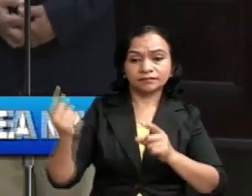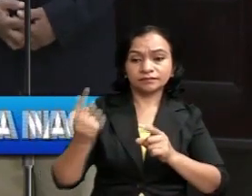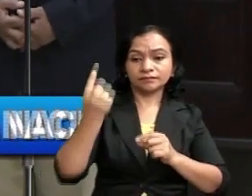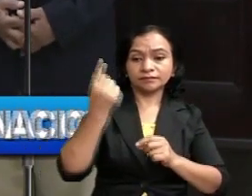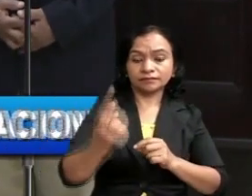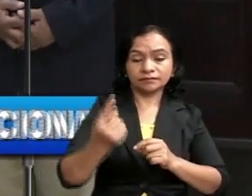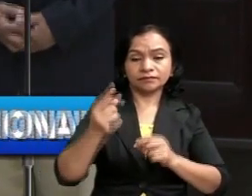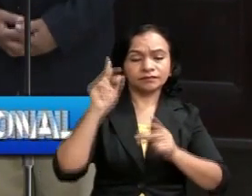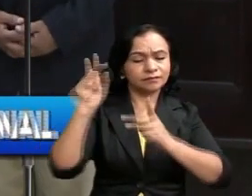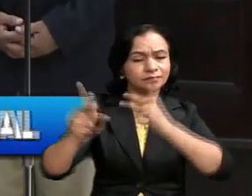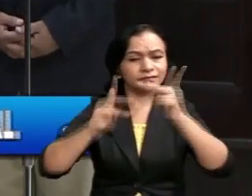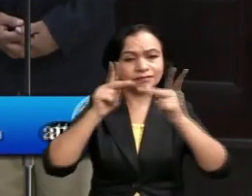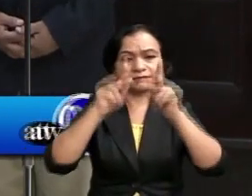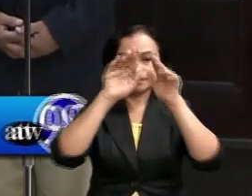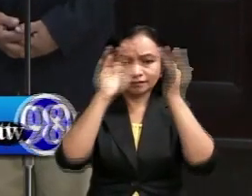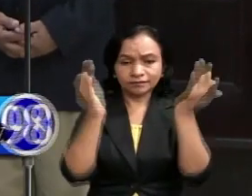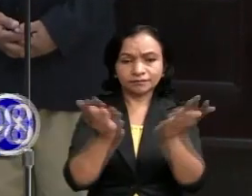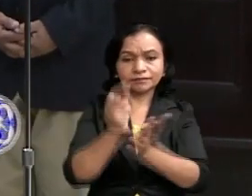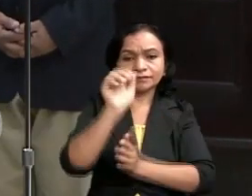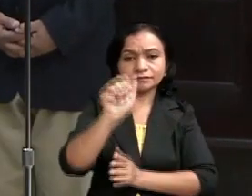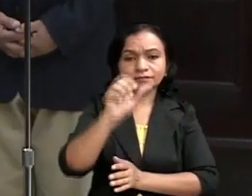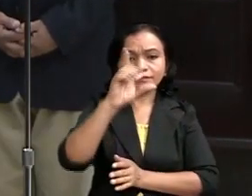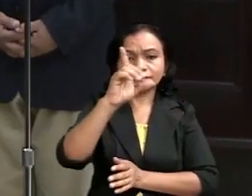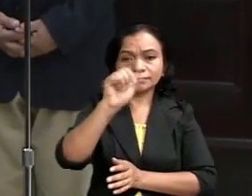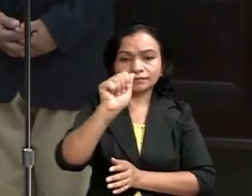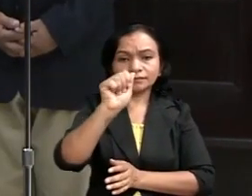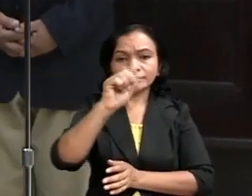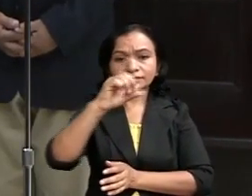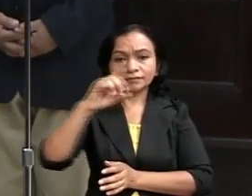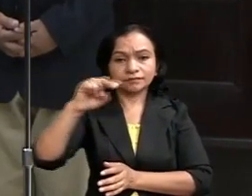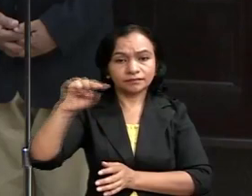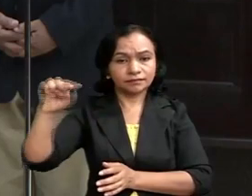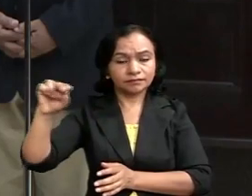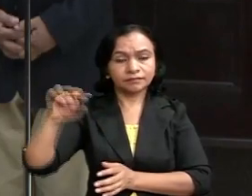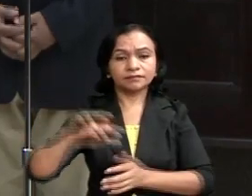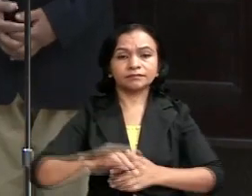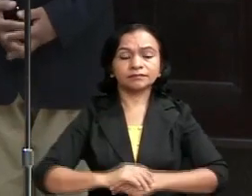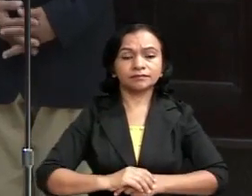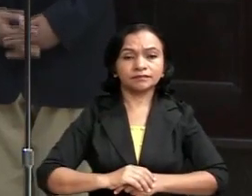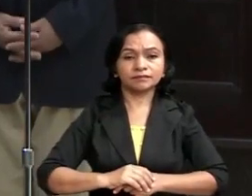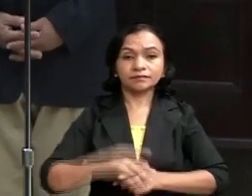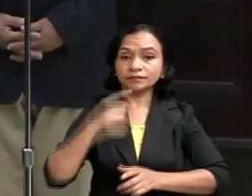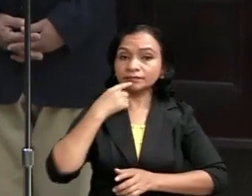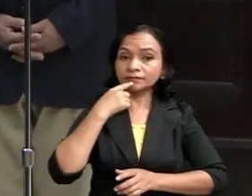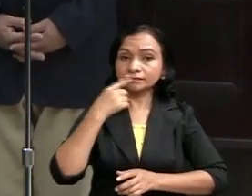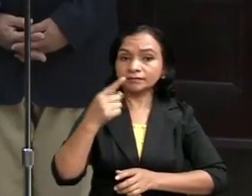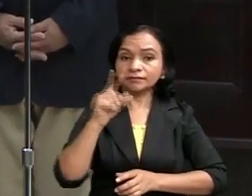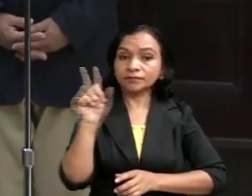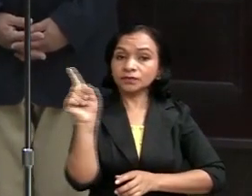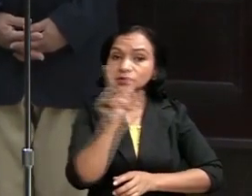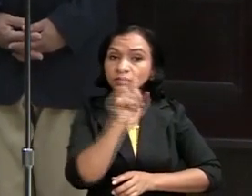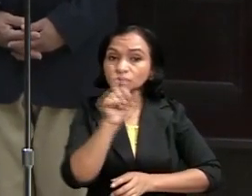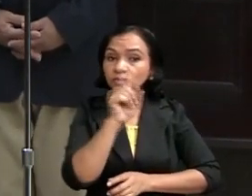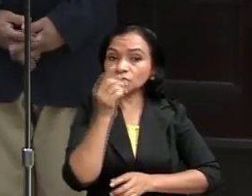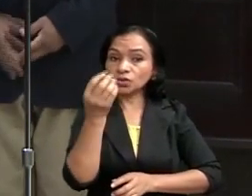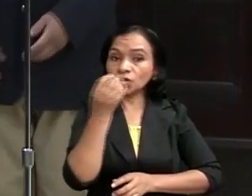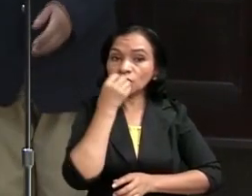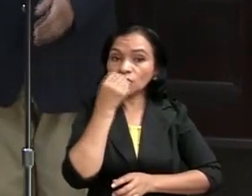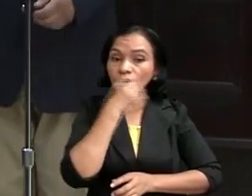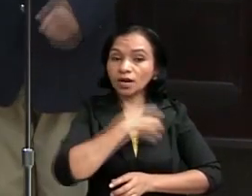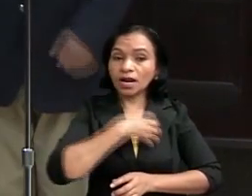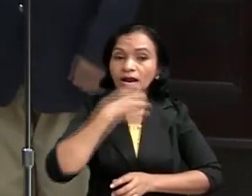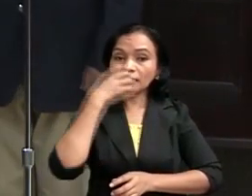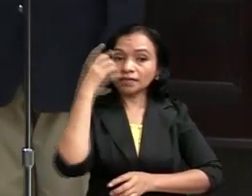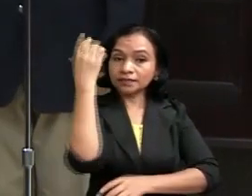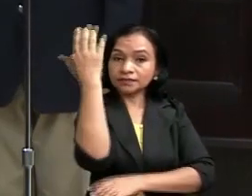mundo perfecto. And he told Adam, do not eat of the tree of the knowledge of good and evil. Y le dijo que no comiera del árbol de la ciencia del bien